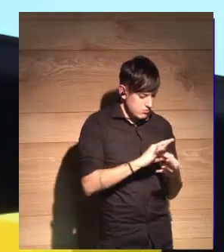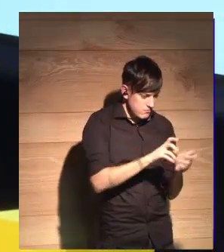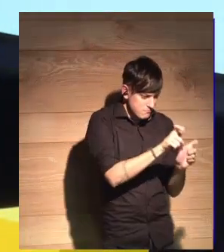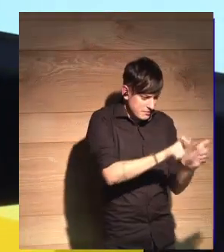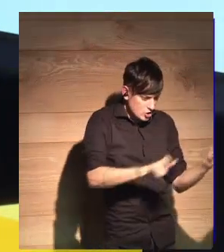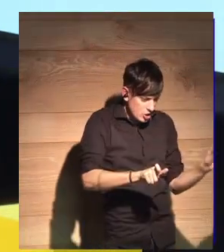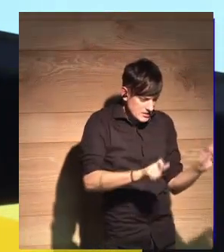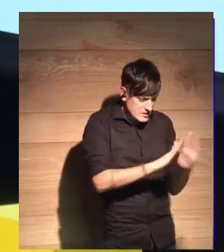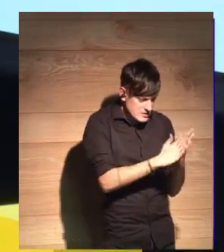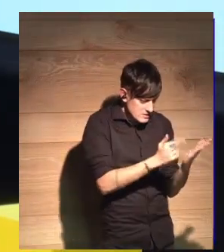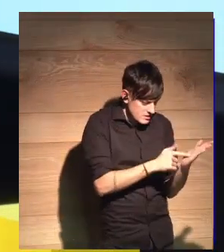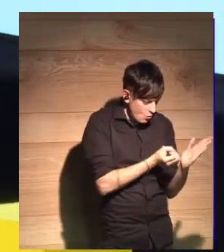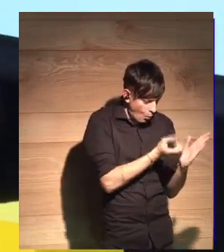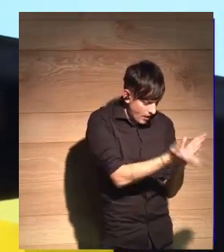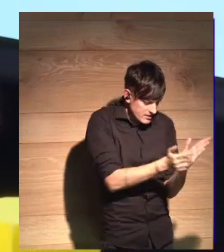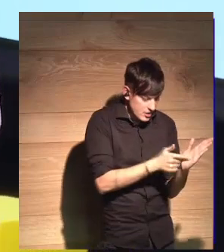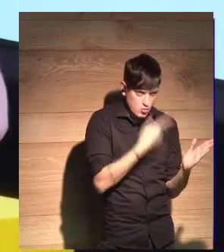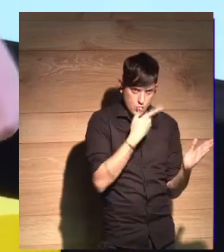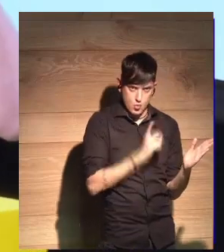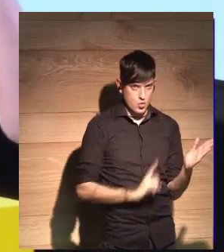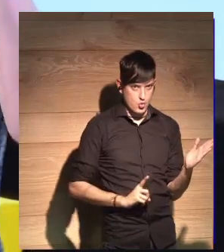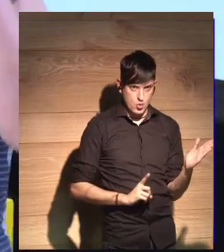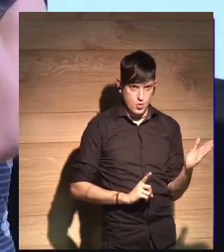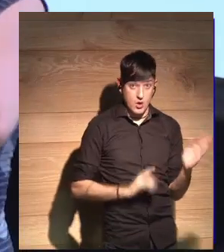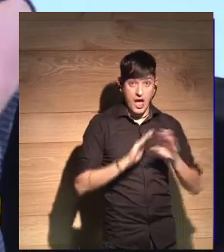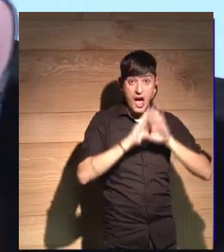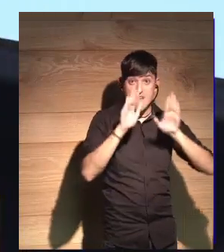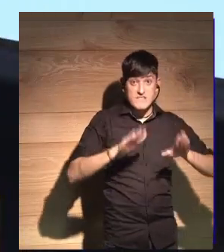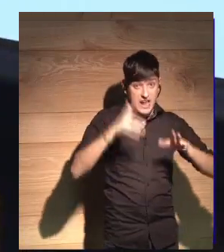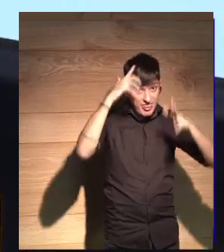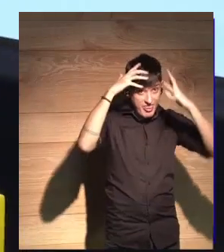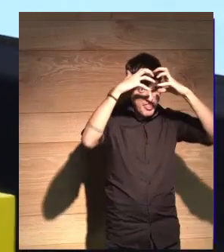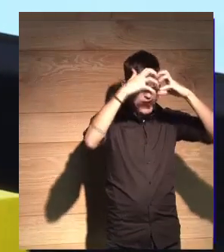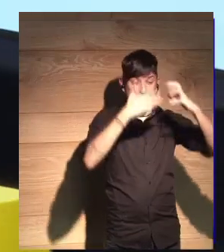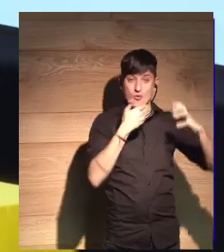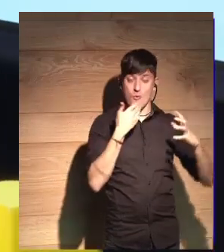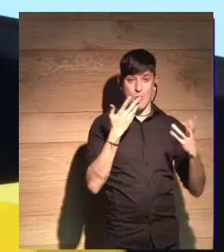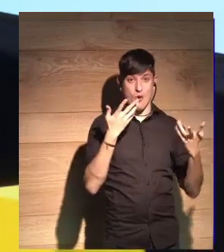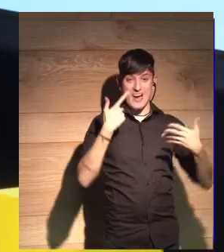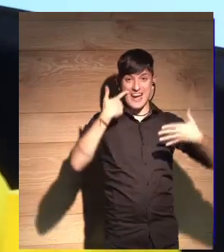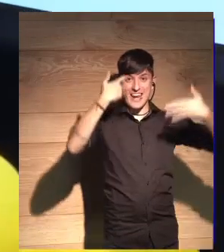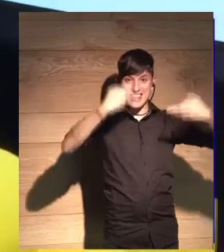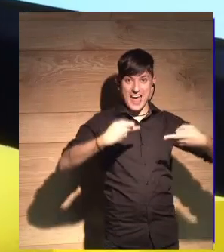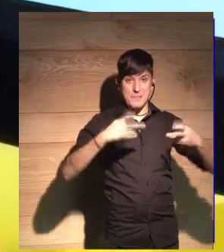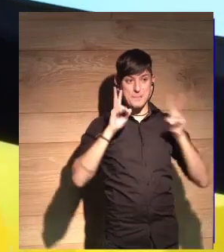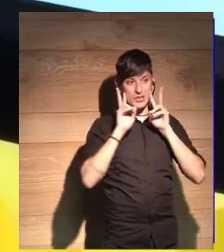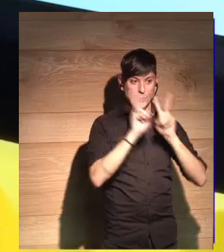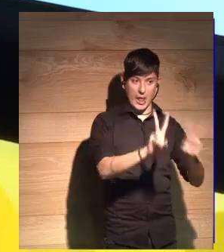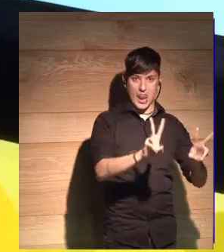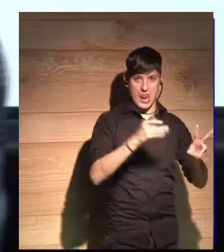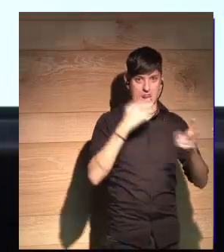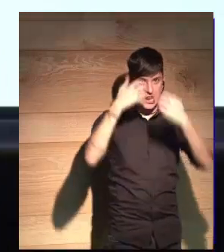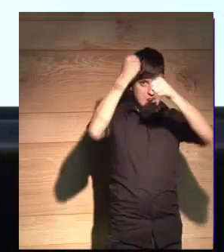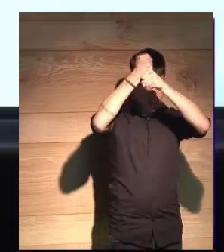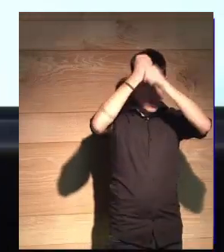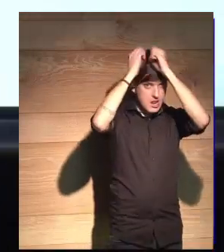being a virtual reality. It's doing work. It's imagining things. And those